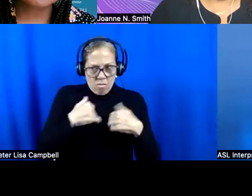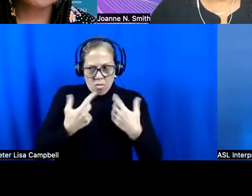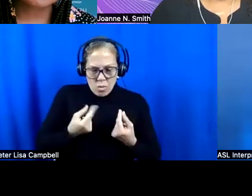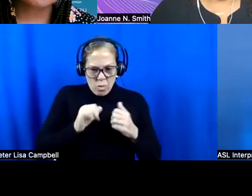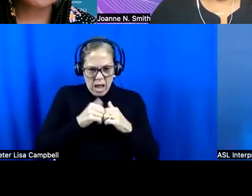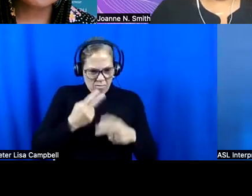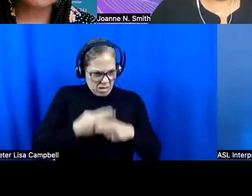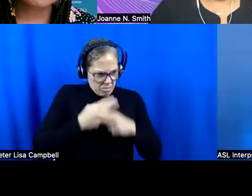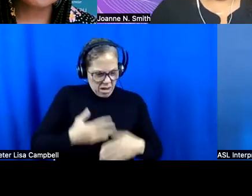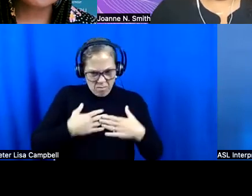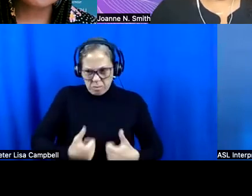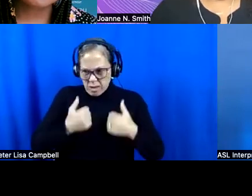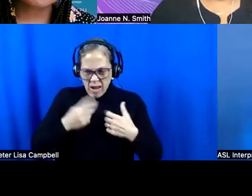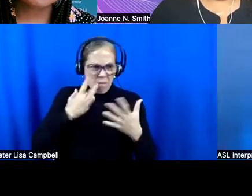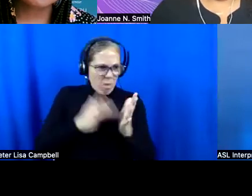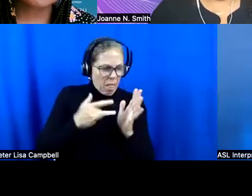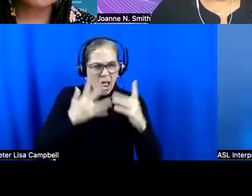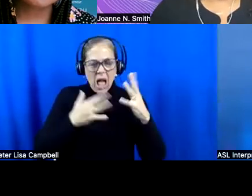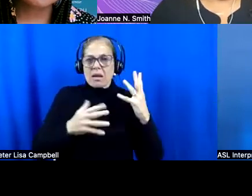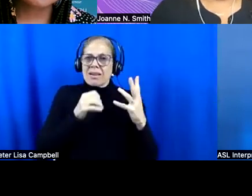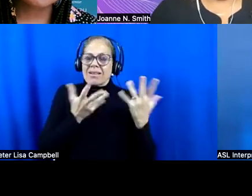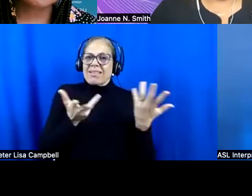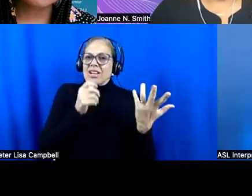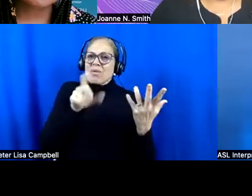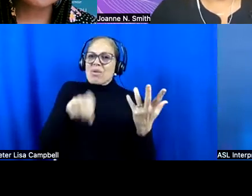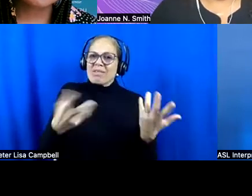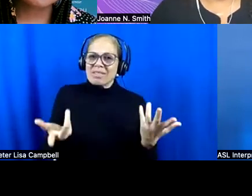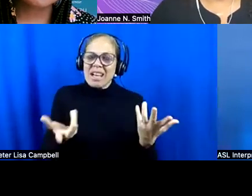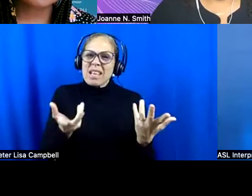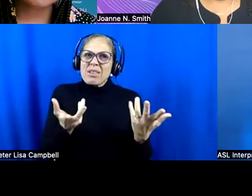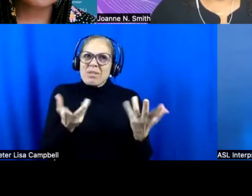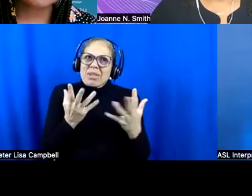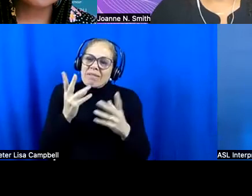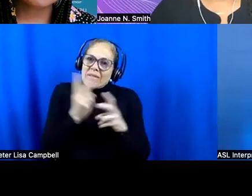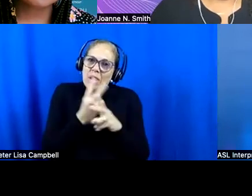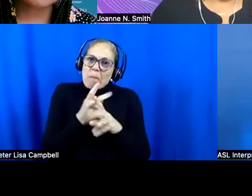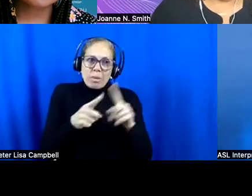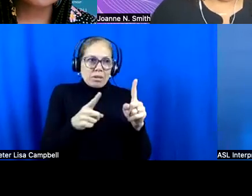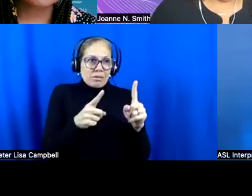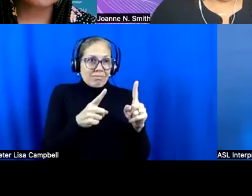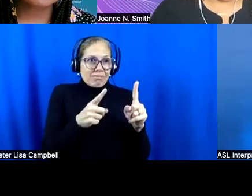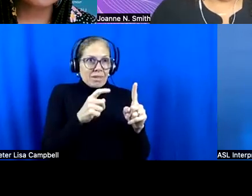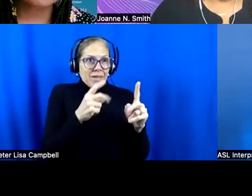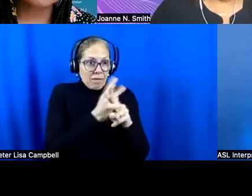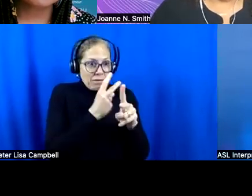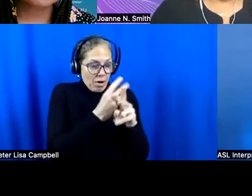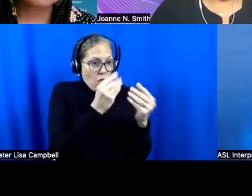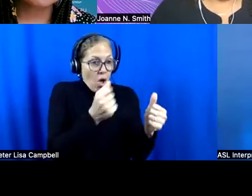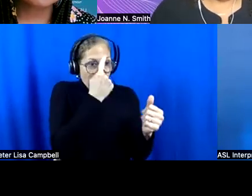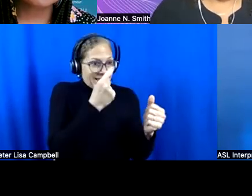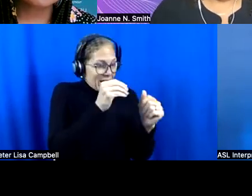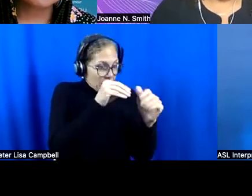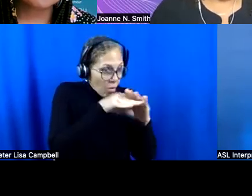have to have it figured out before going into those kind of, you know, braver spaces, as Aishah would say.